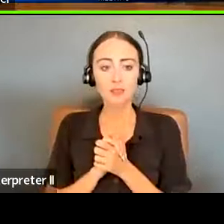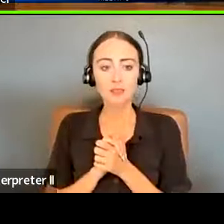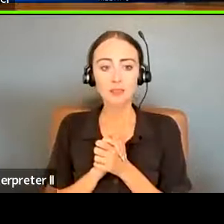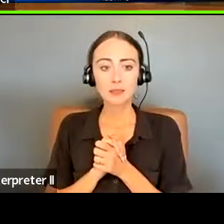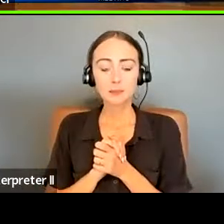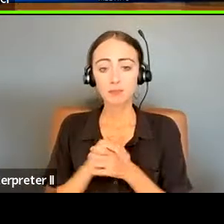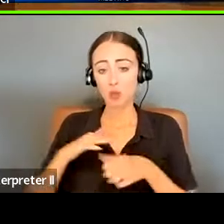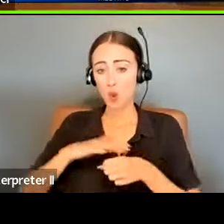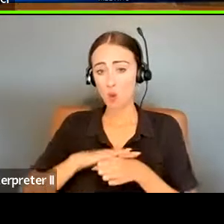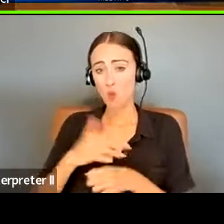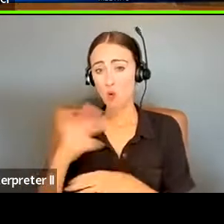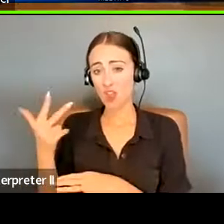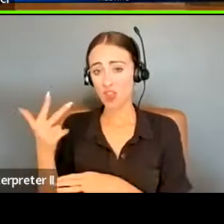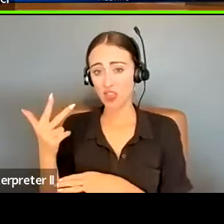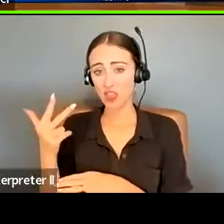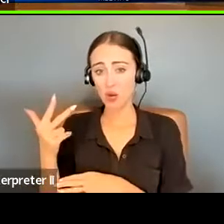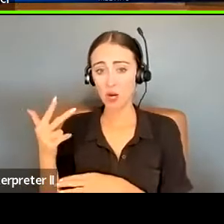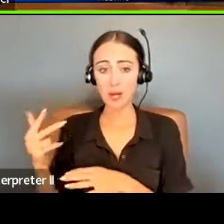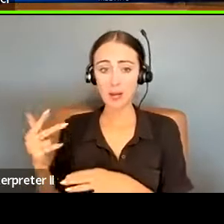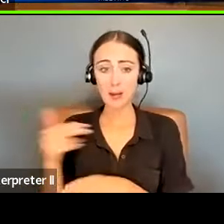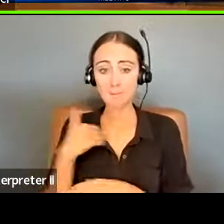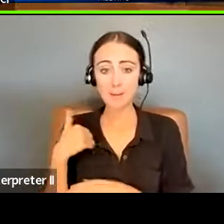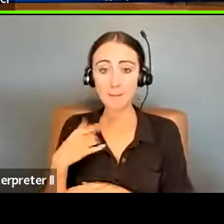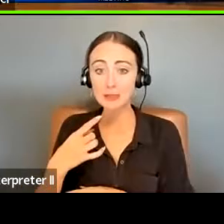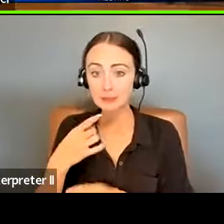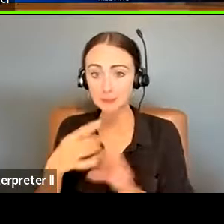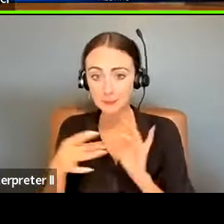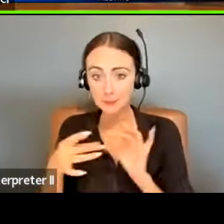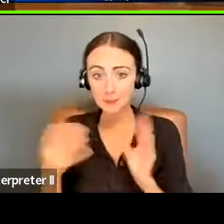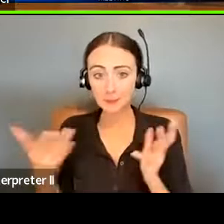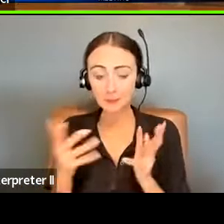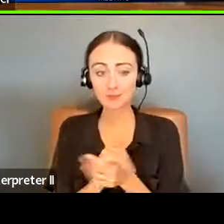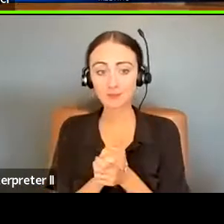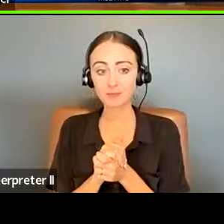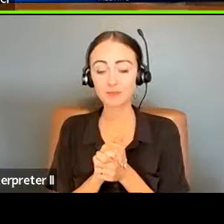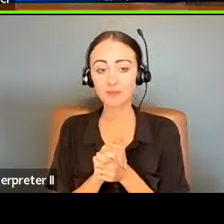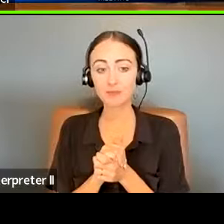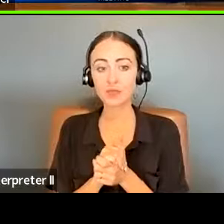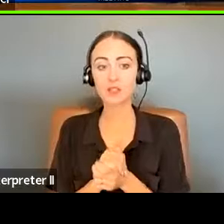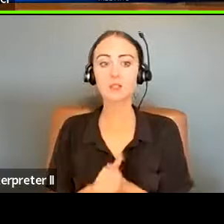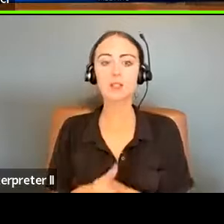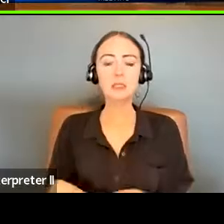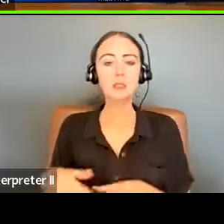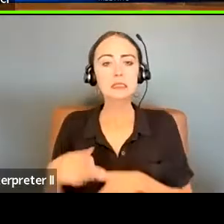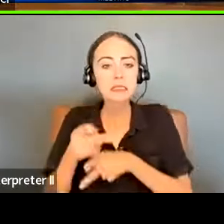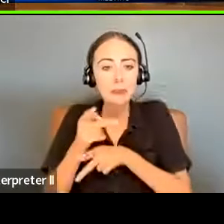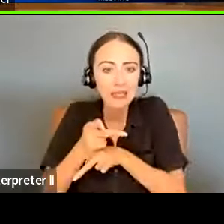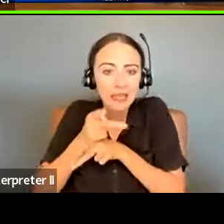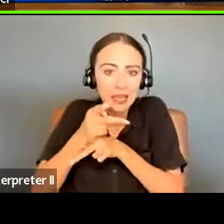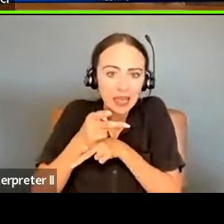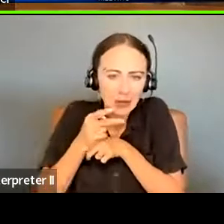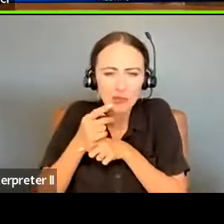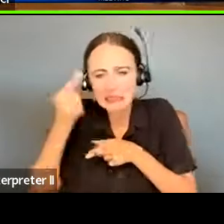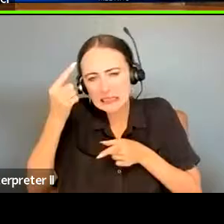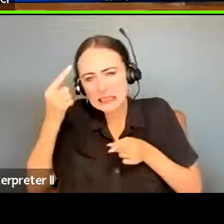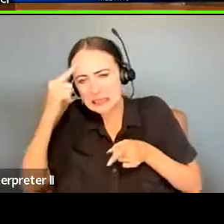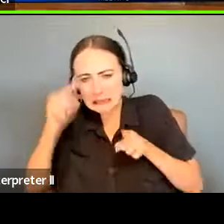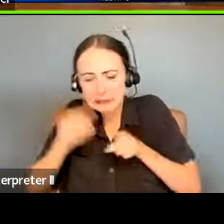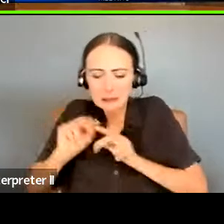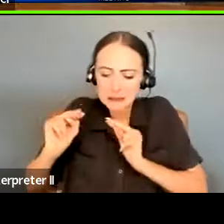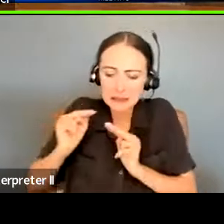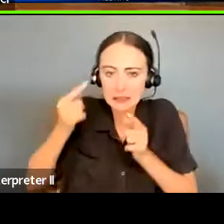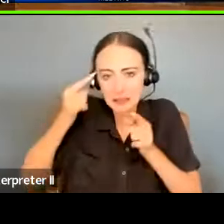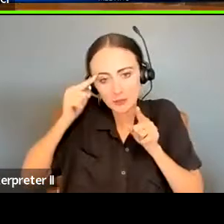As the Ward 3 council member said, or the committee chair said, there were some careful compromises crafted